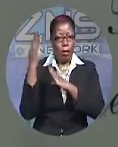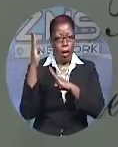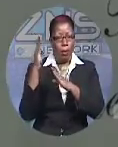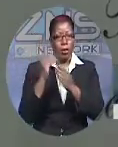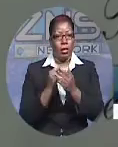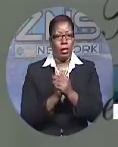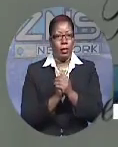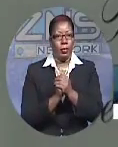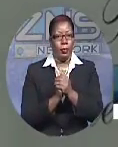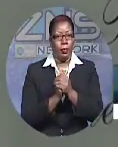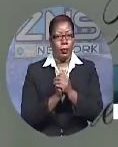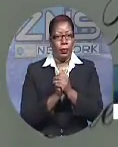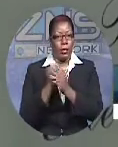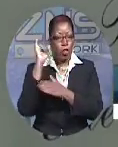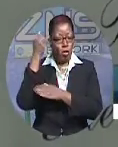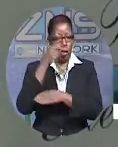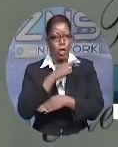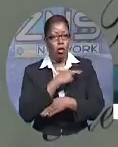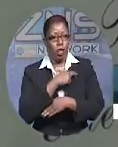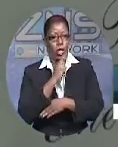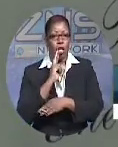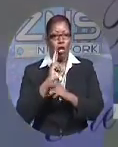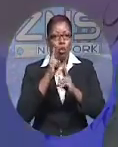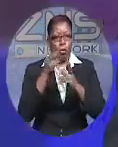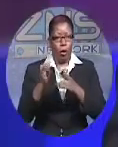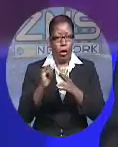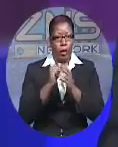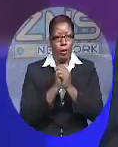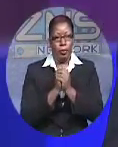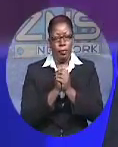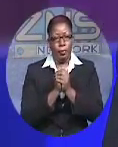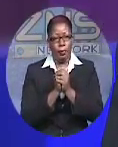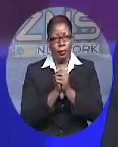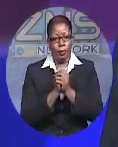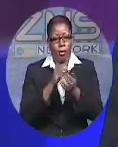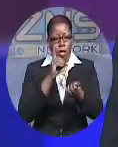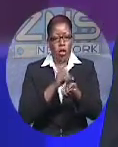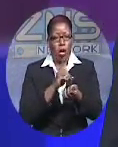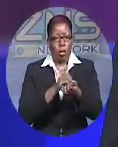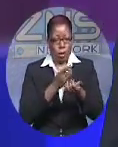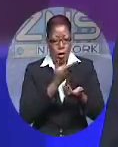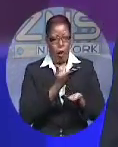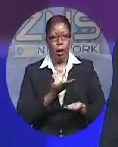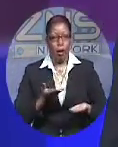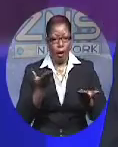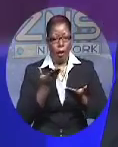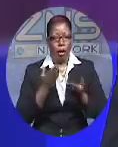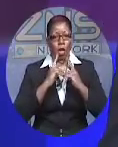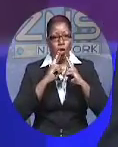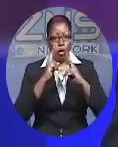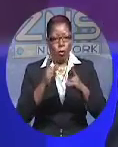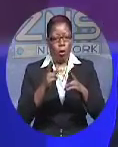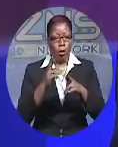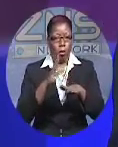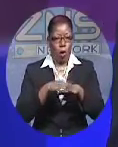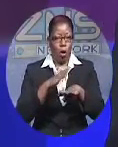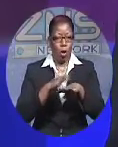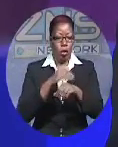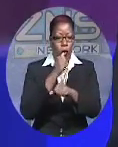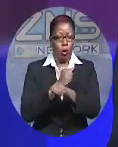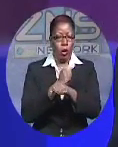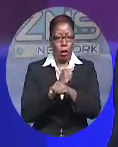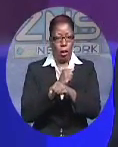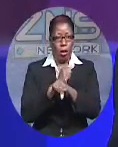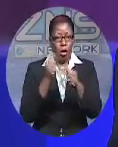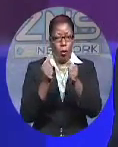Bimini, I'm Julian Reed for ZNS Network News. Well, Dr. Hare also commented on working with the Bahamas on the